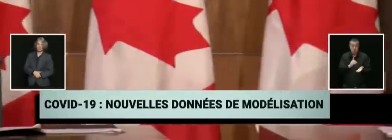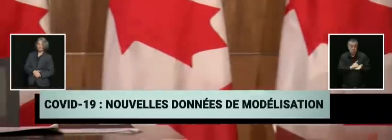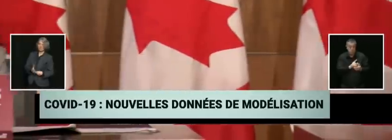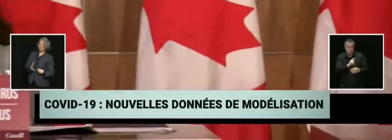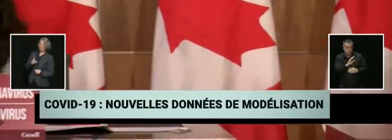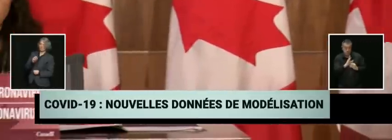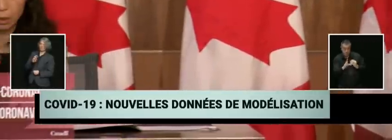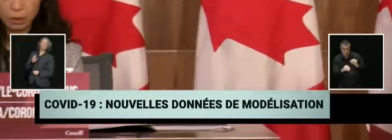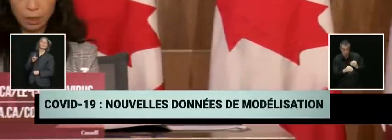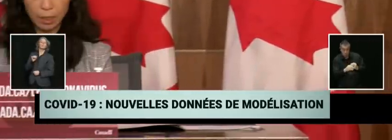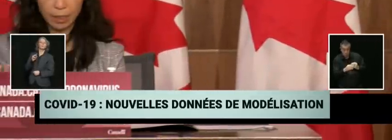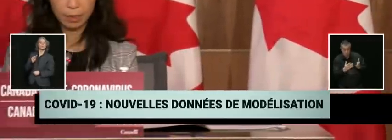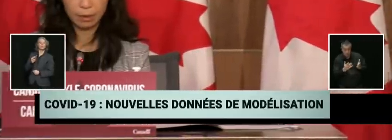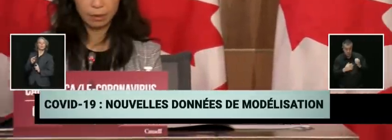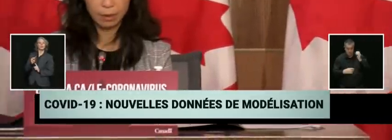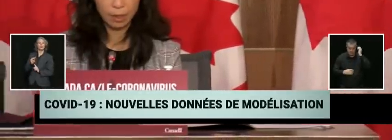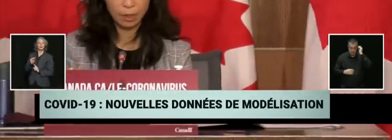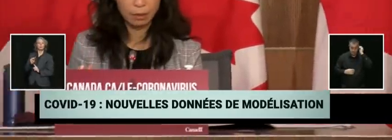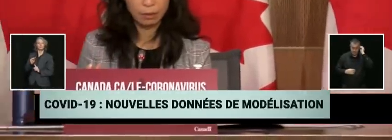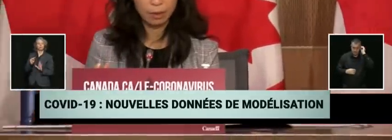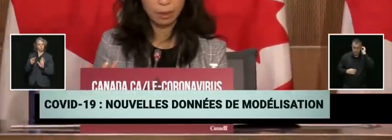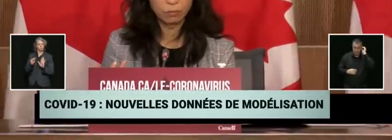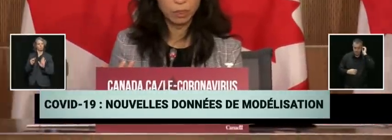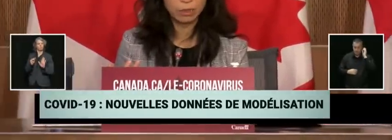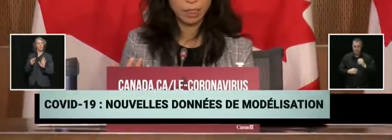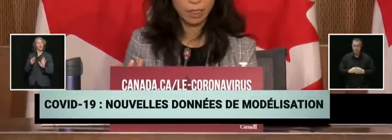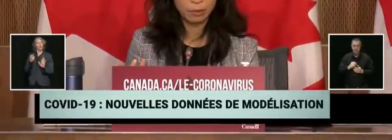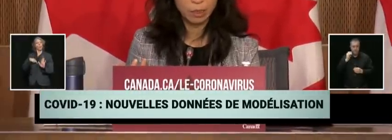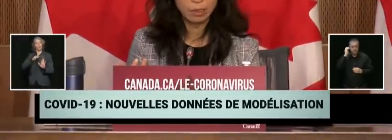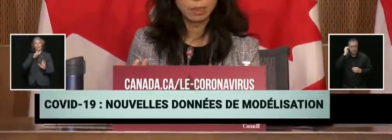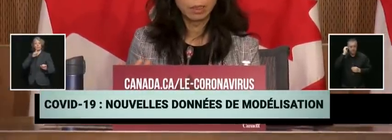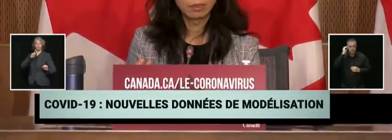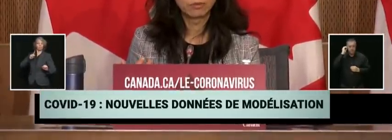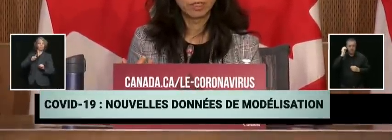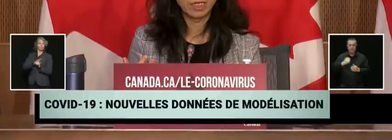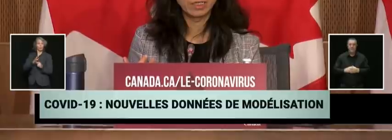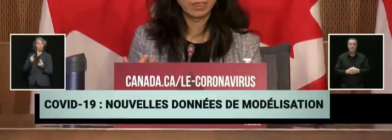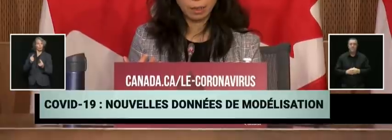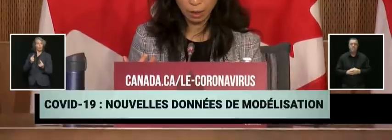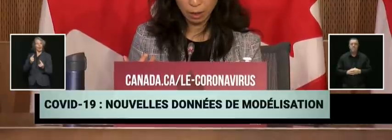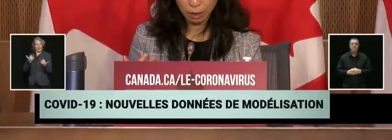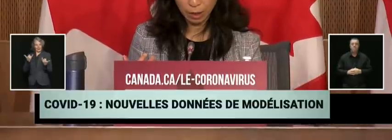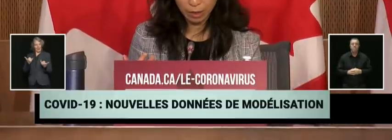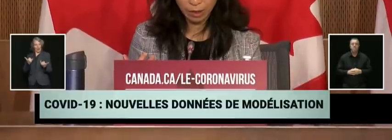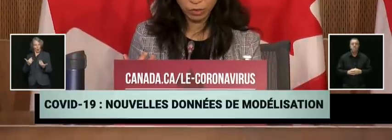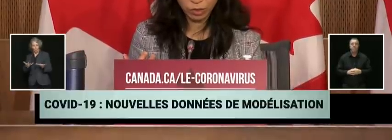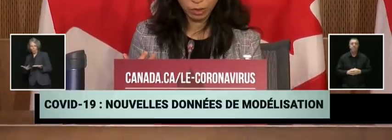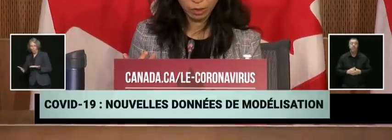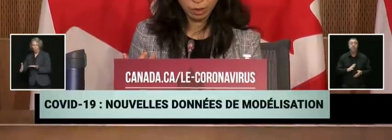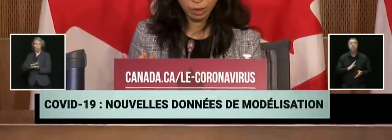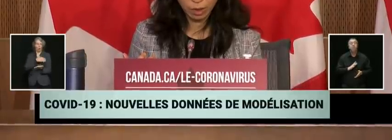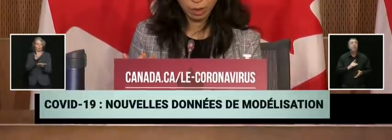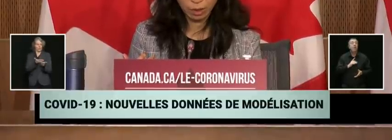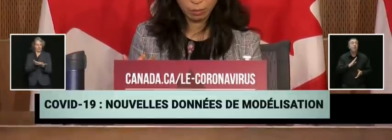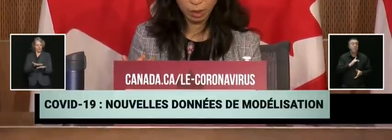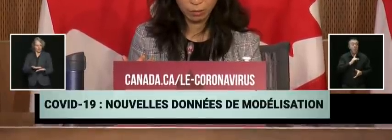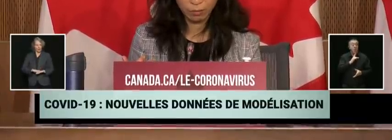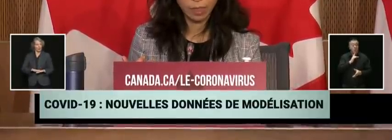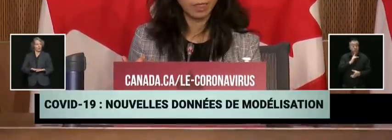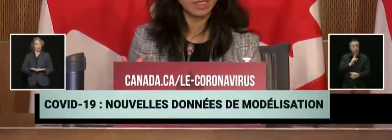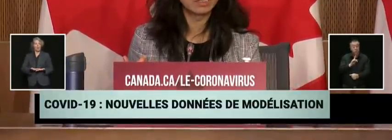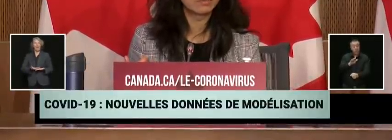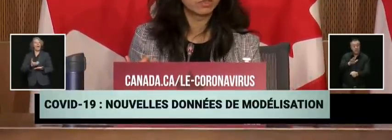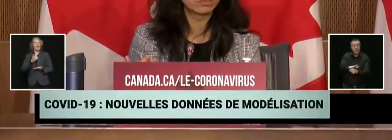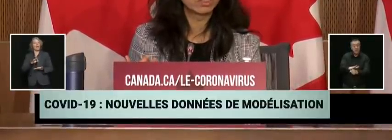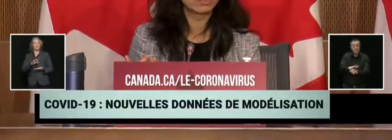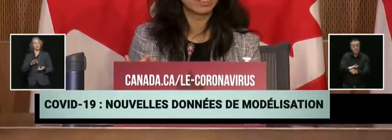there is a commitment to collect data in real time for any extensions of